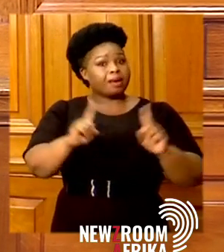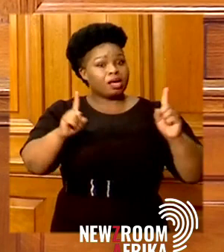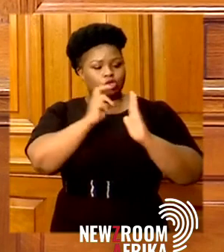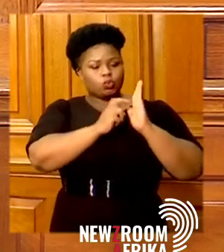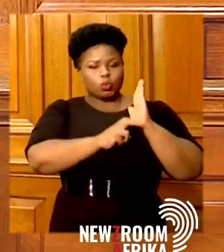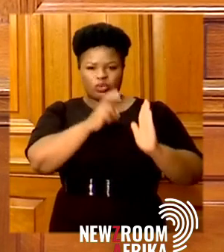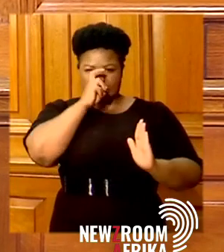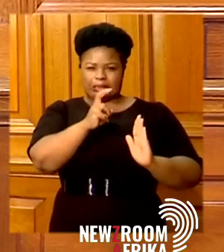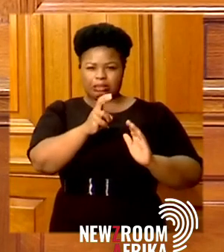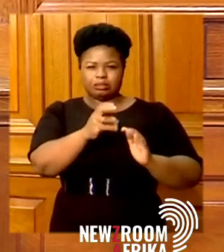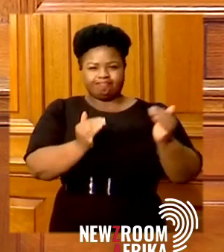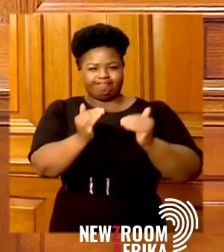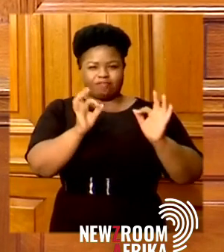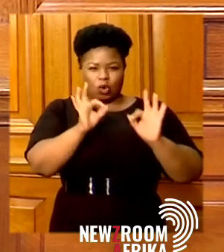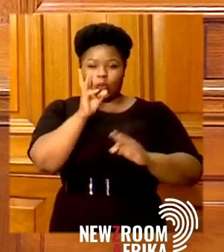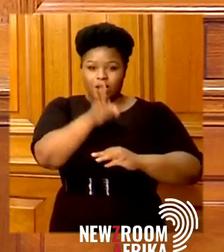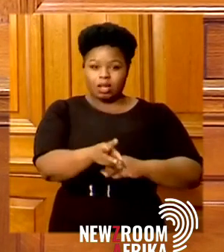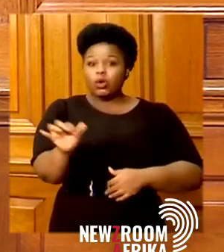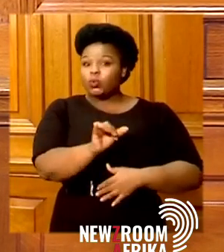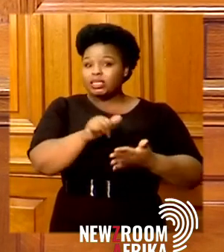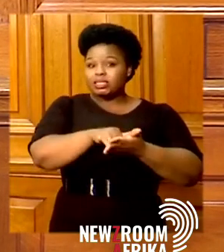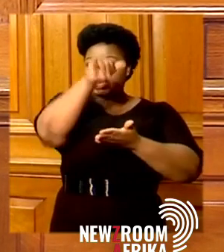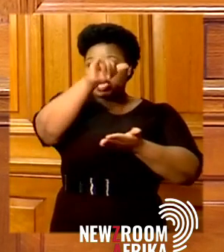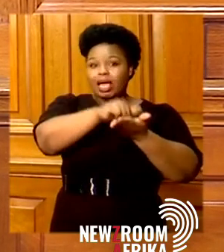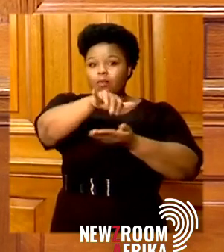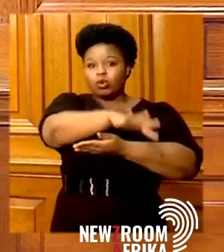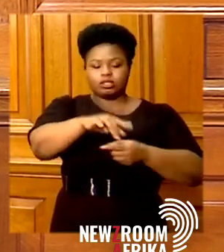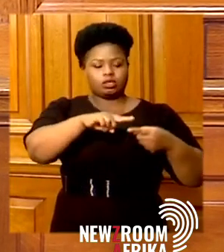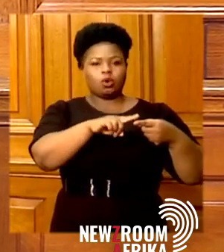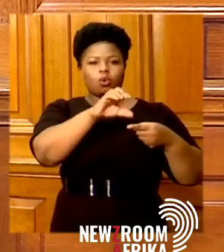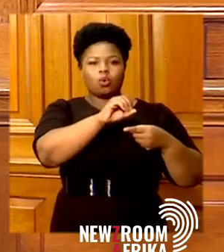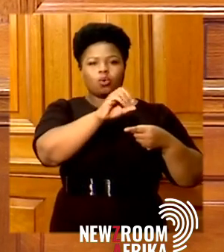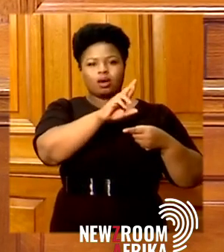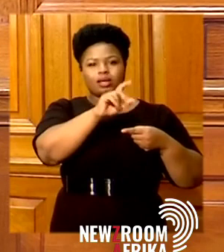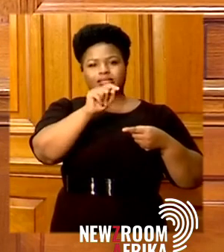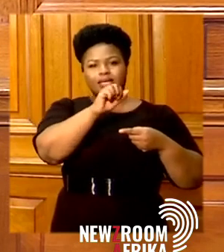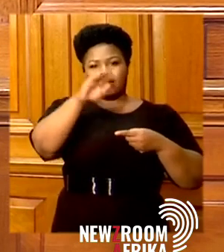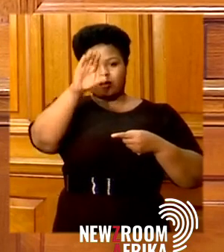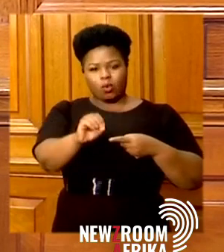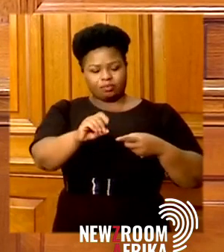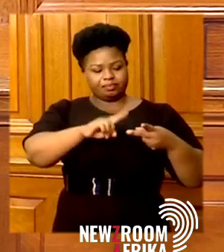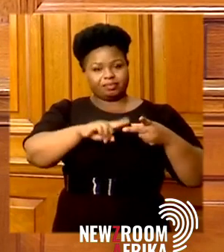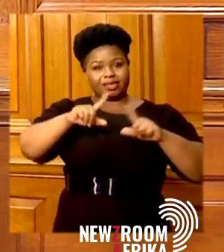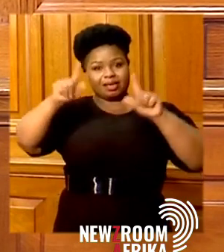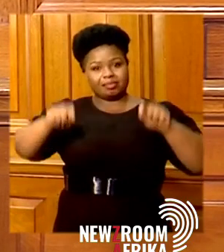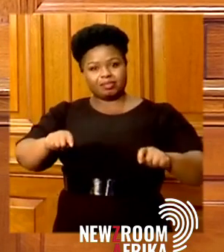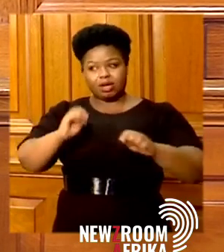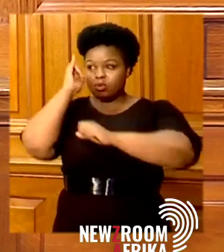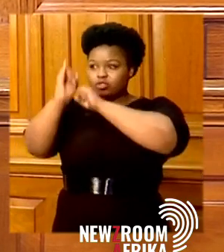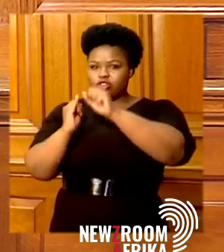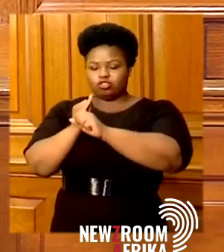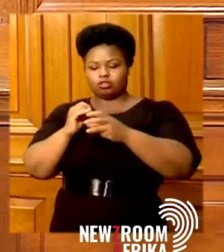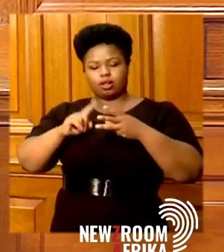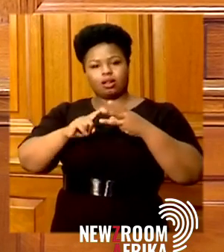control measures in place. And these are OR Tambo International, Cape Town International,